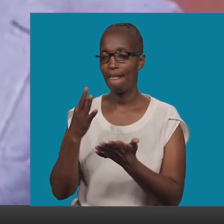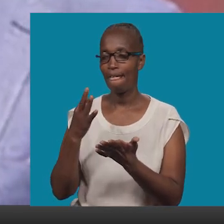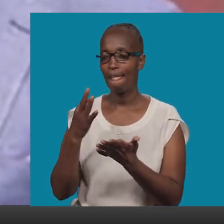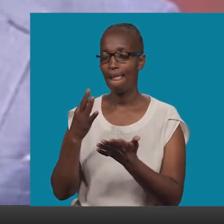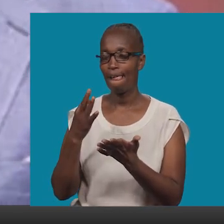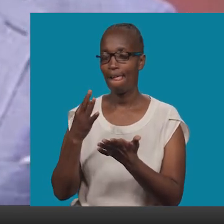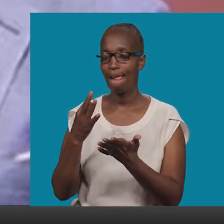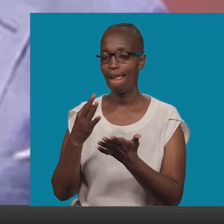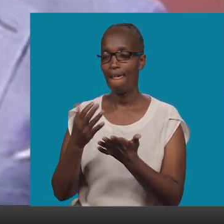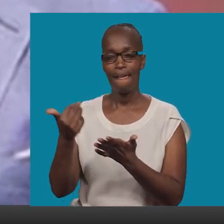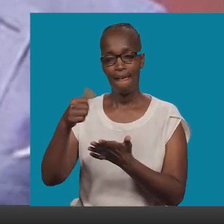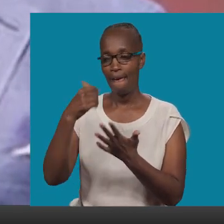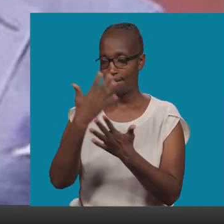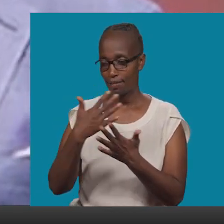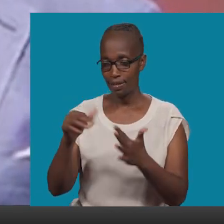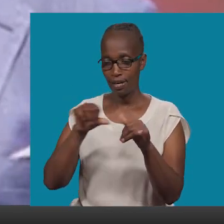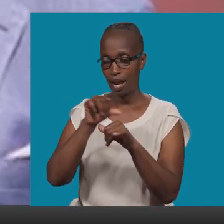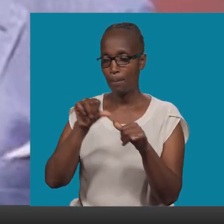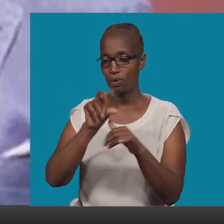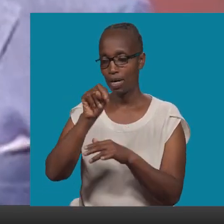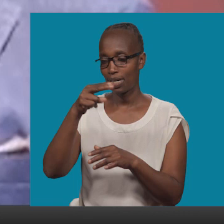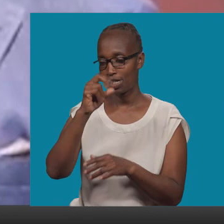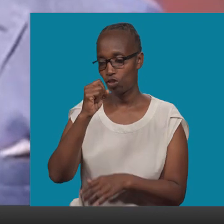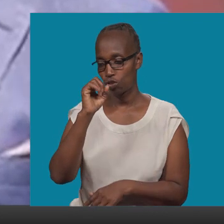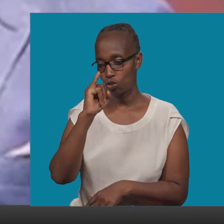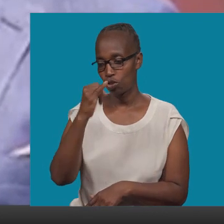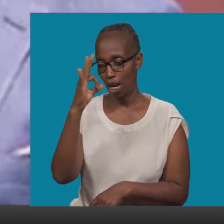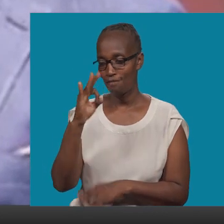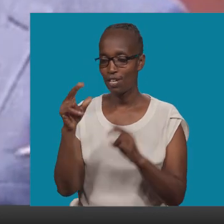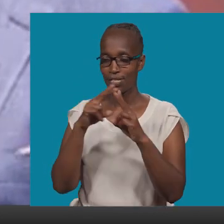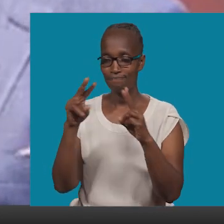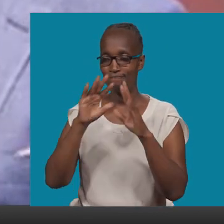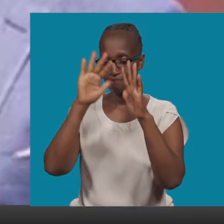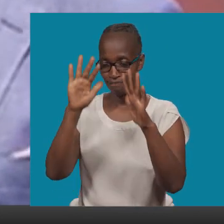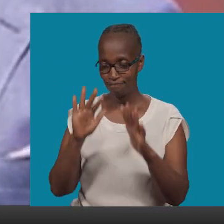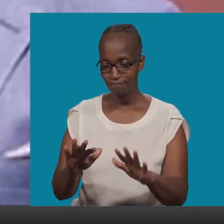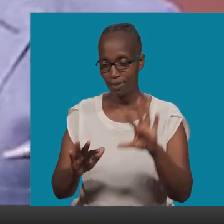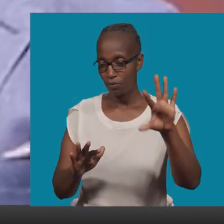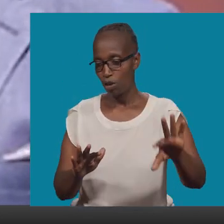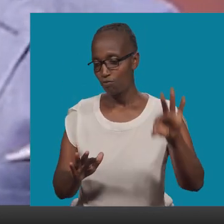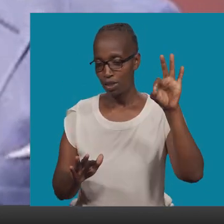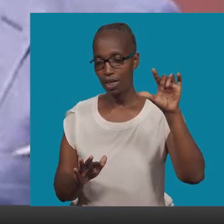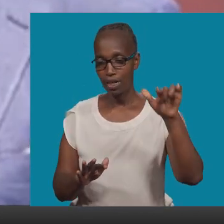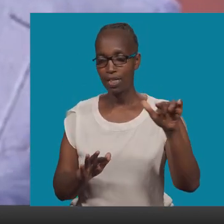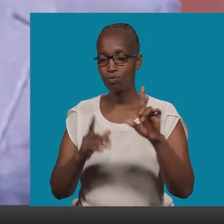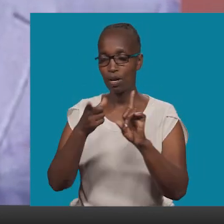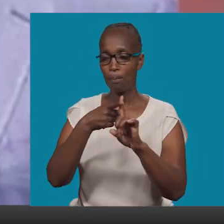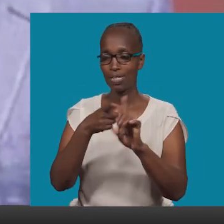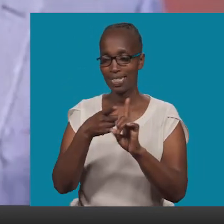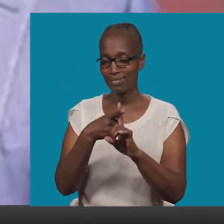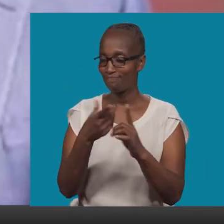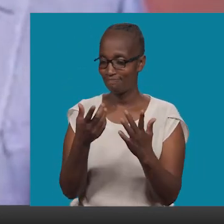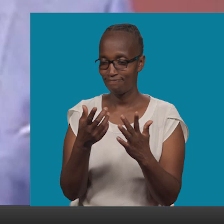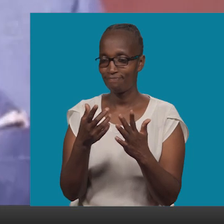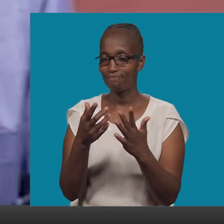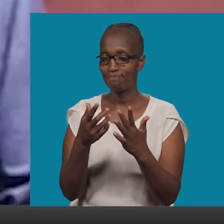an efficient NHIF is absolutely critical. I have taken very positively, and we have